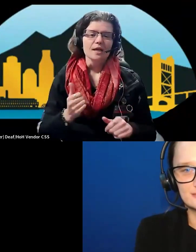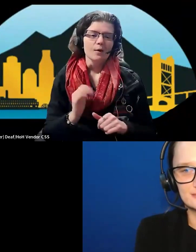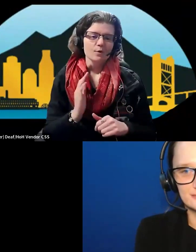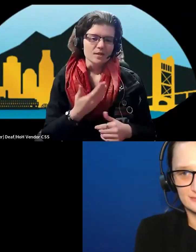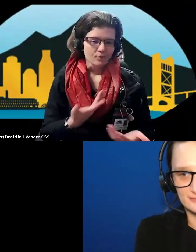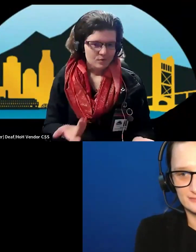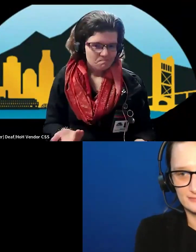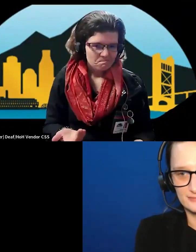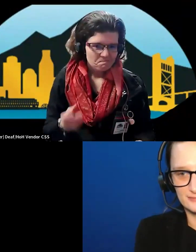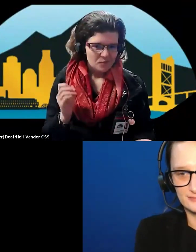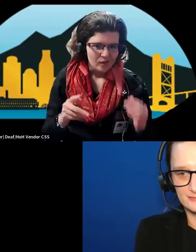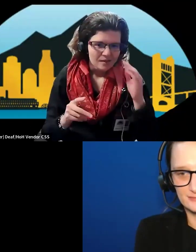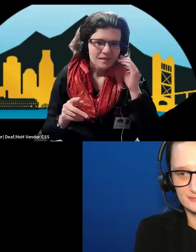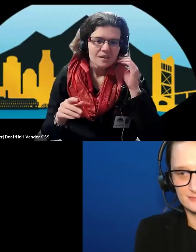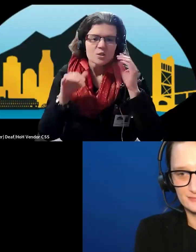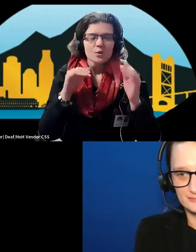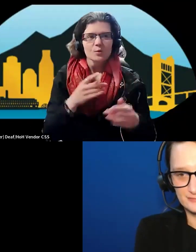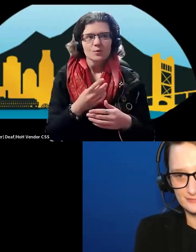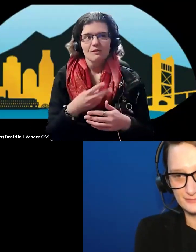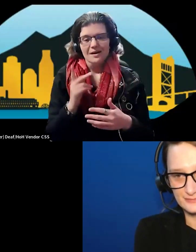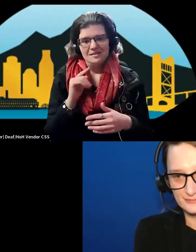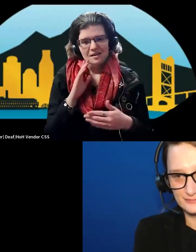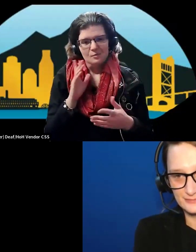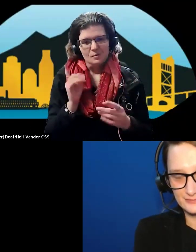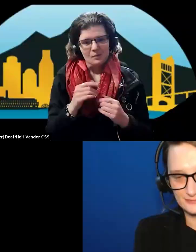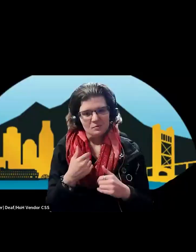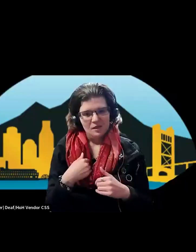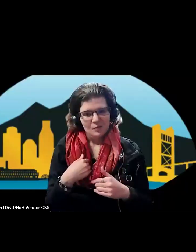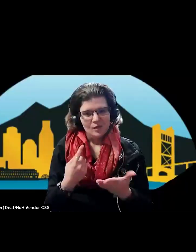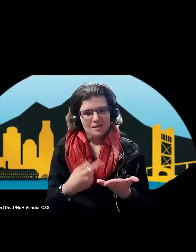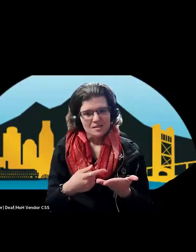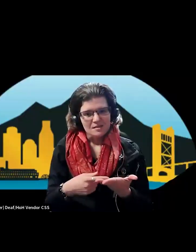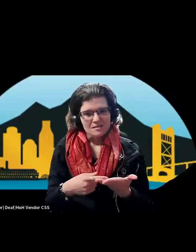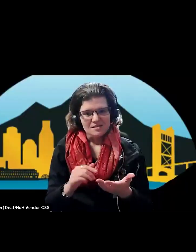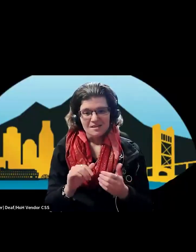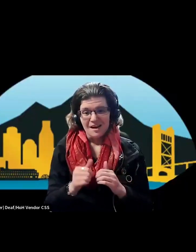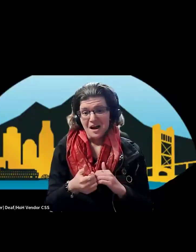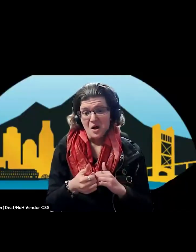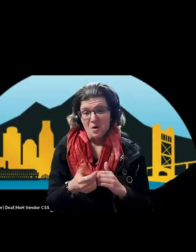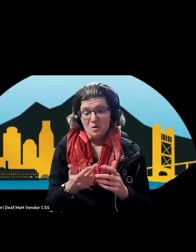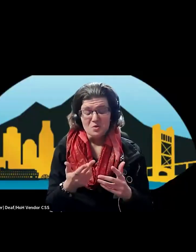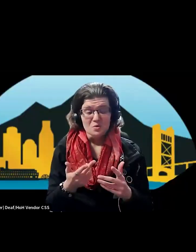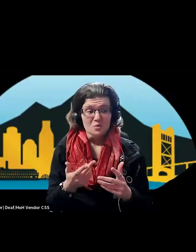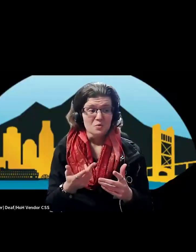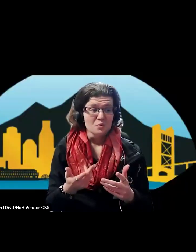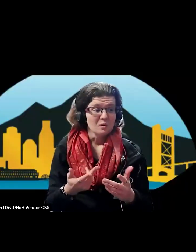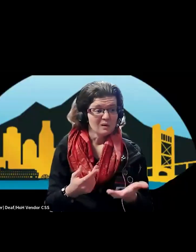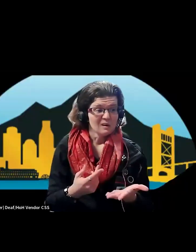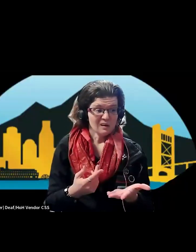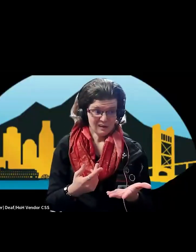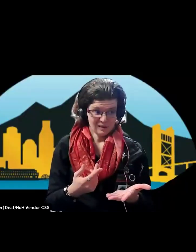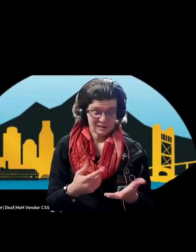introduce ourselves, okay? So the last time you met with me, we discussed how